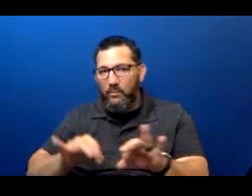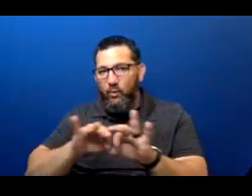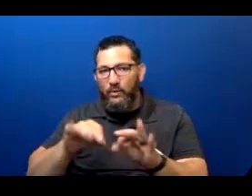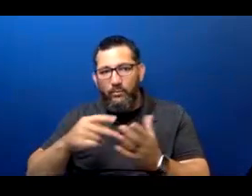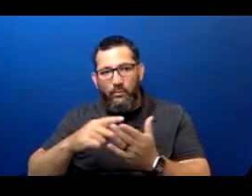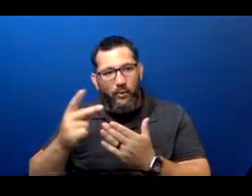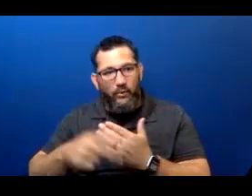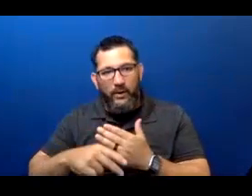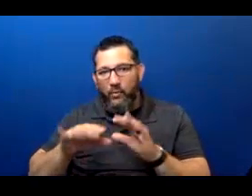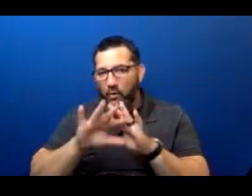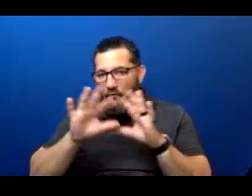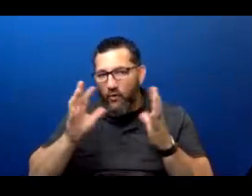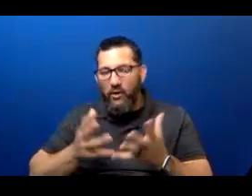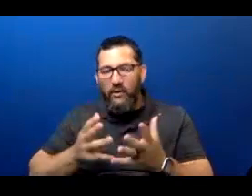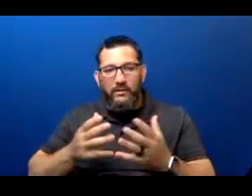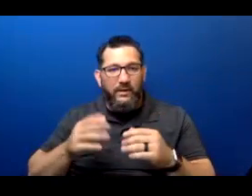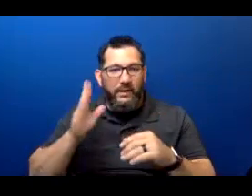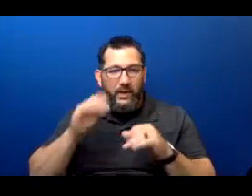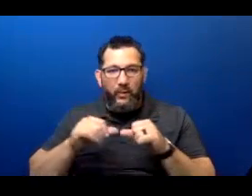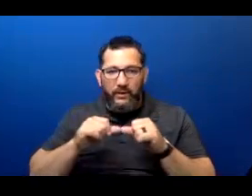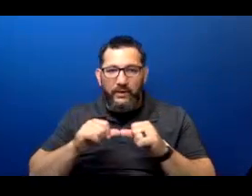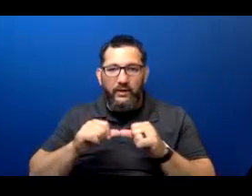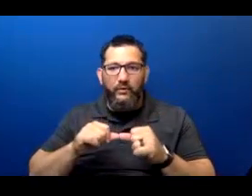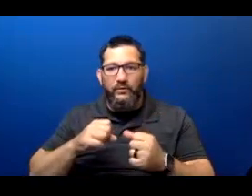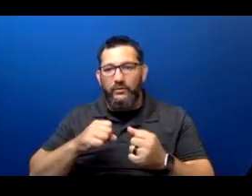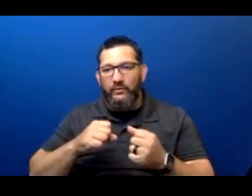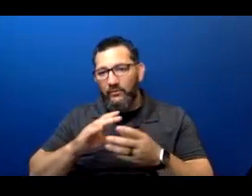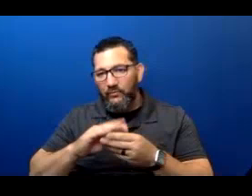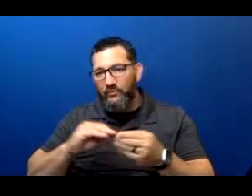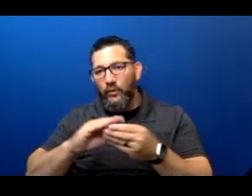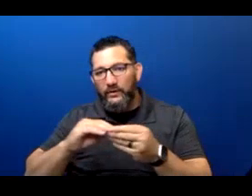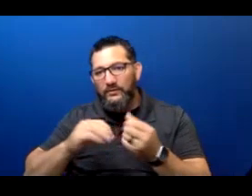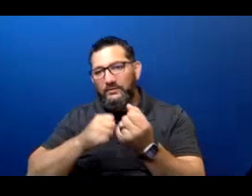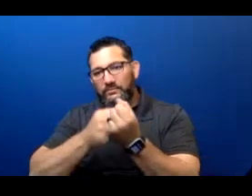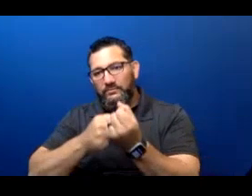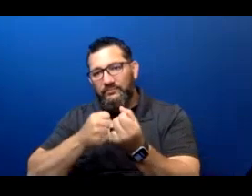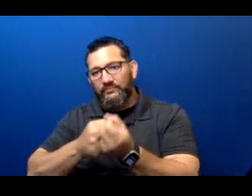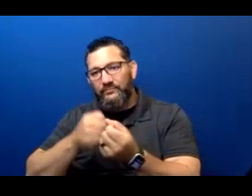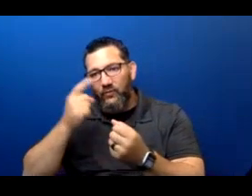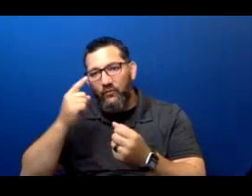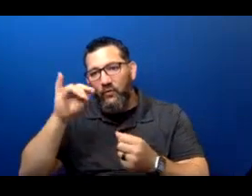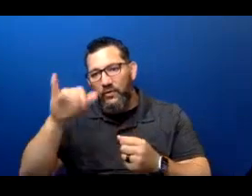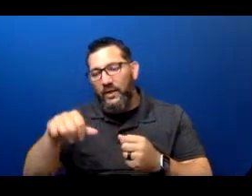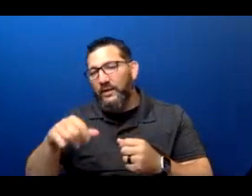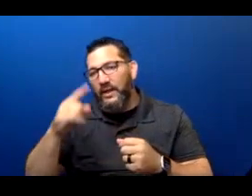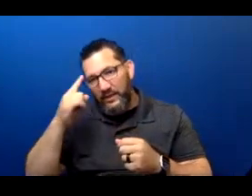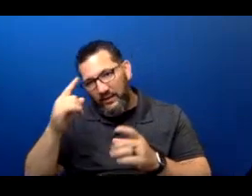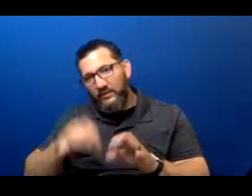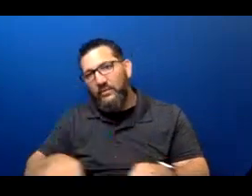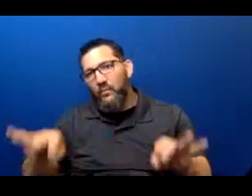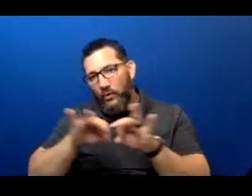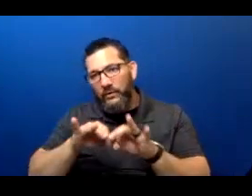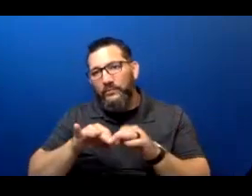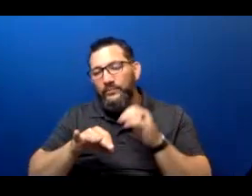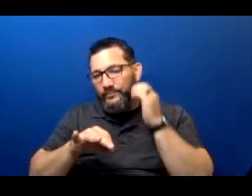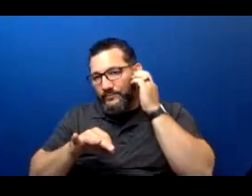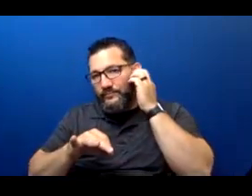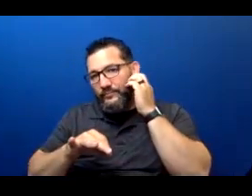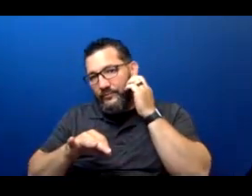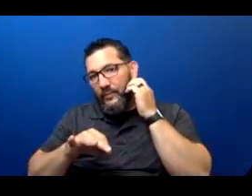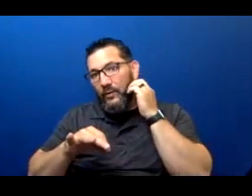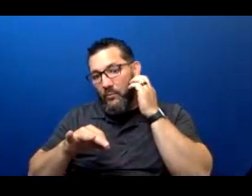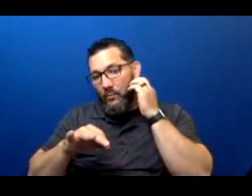program overall. And I'll continue to be a voice for that. I think it's really important as we